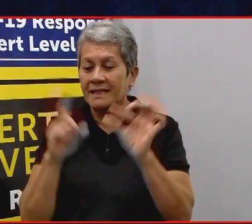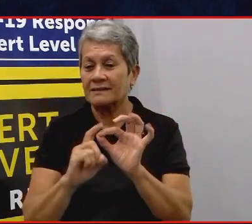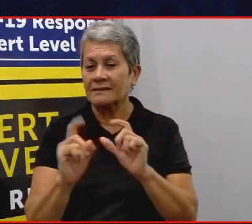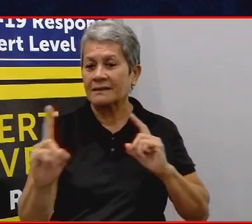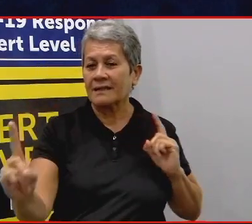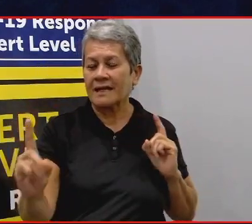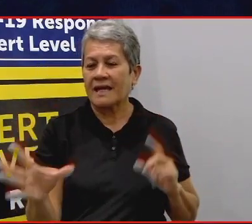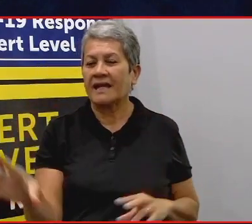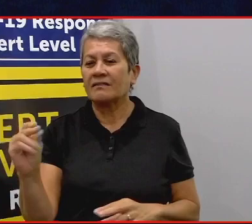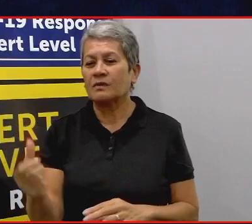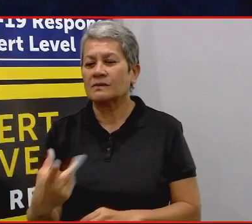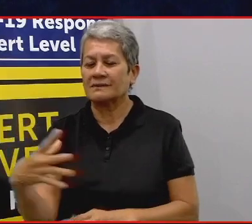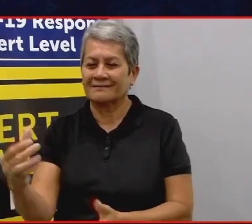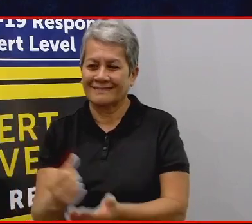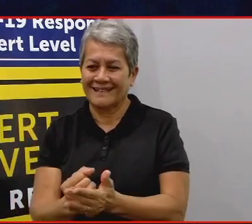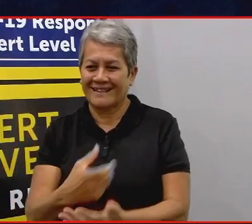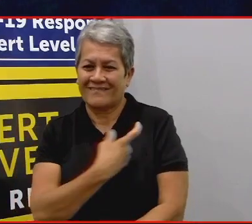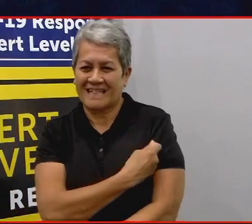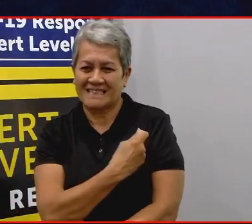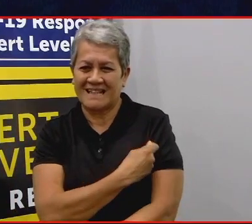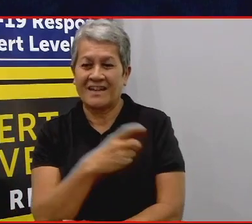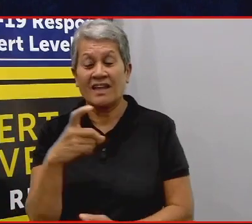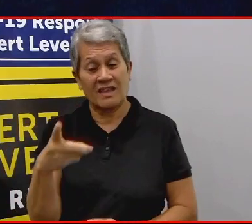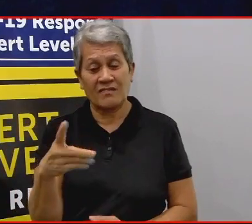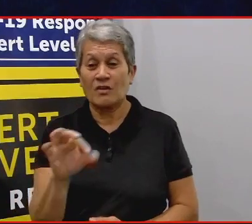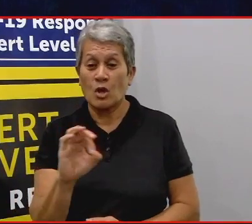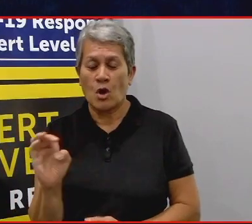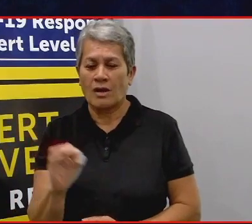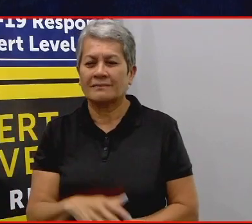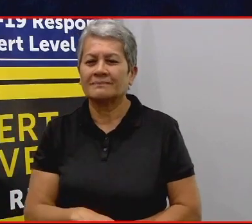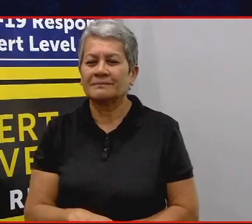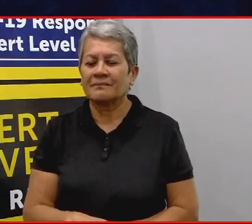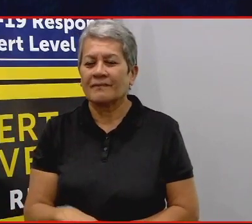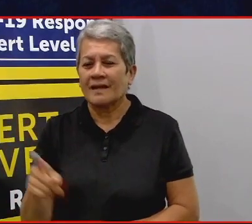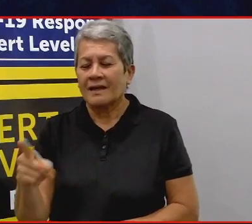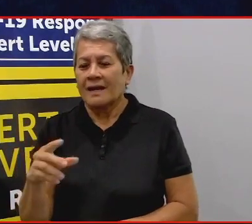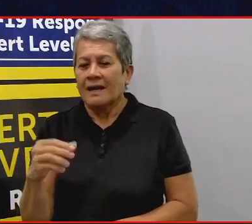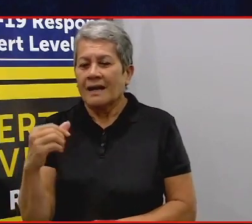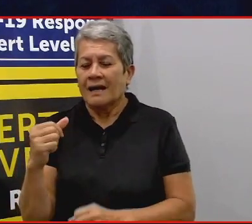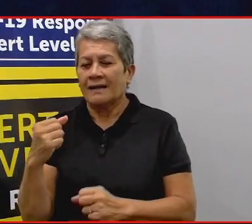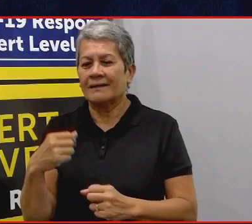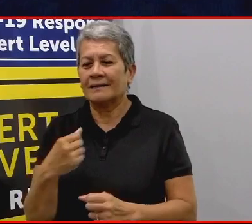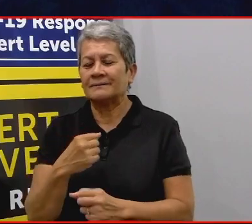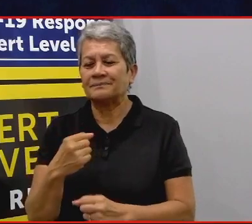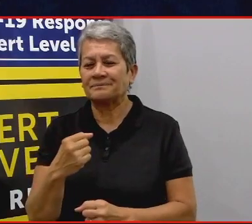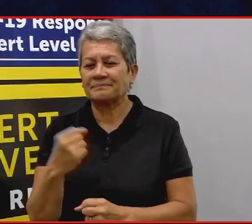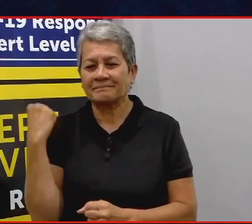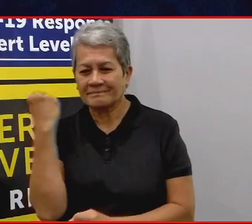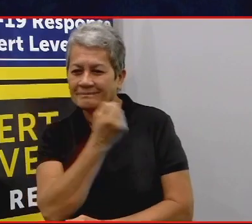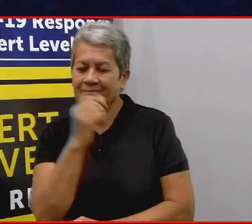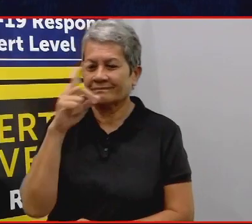course, get vaccinated if you haven't already done so. To our people in New Zealand waiting to